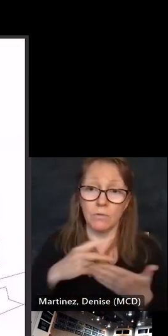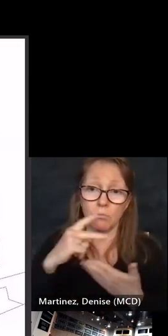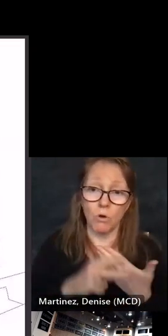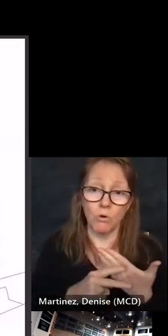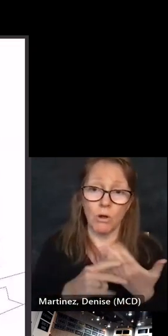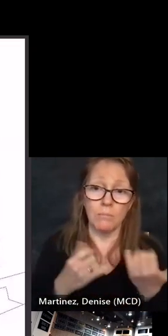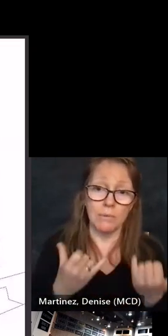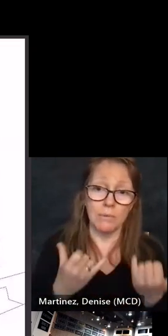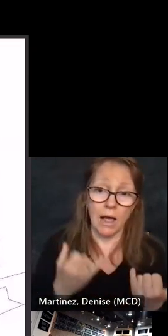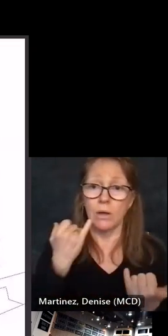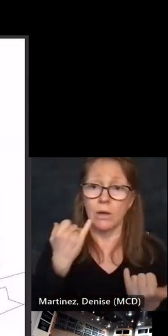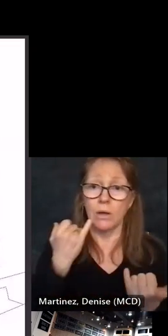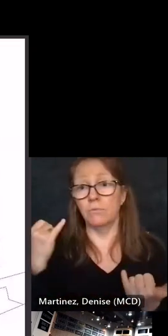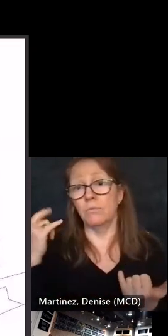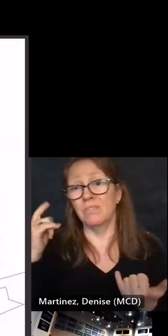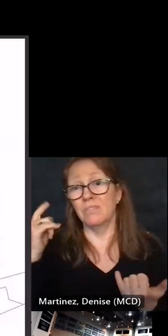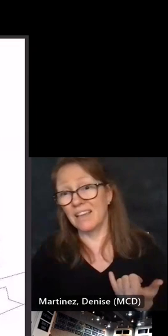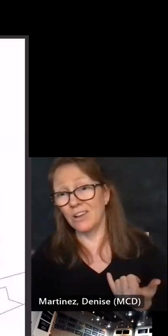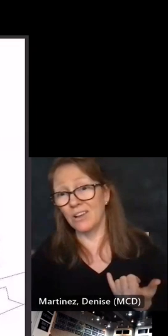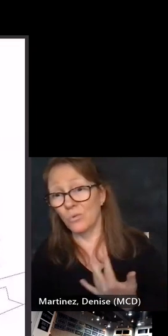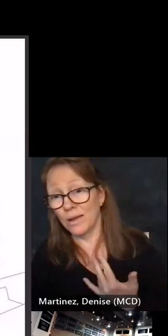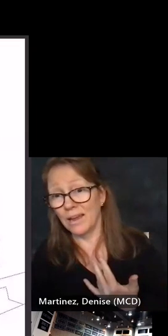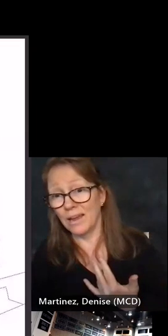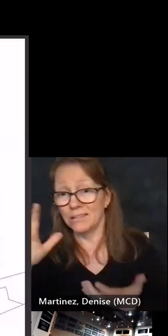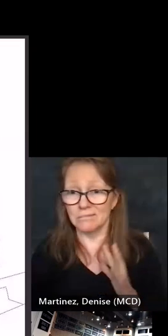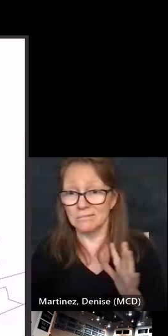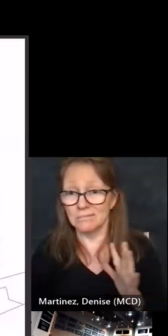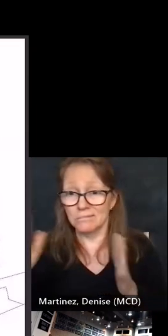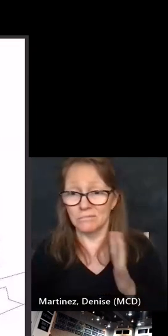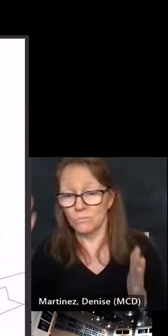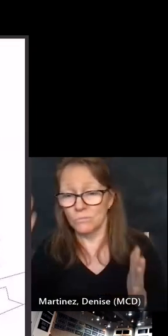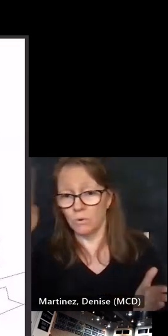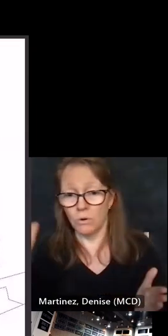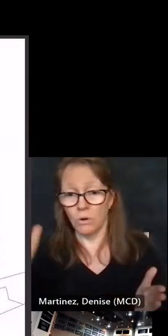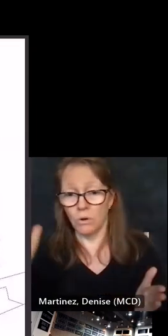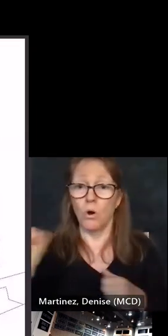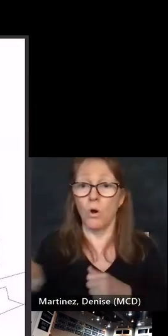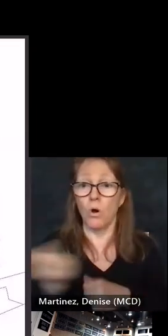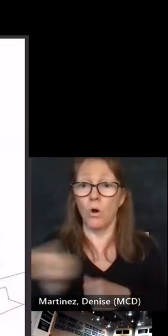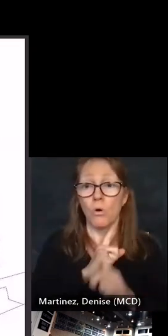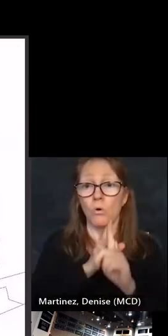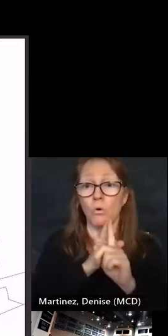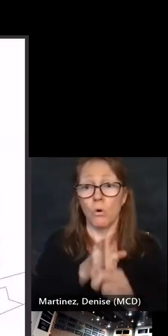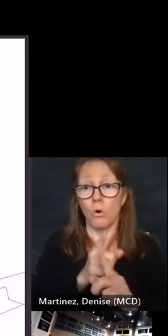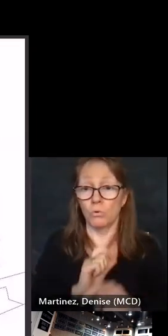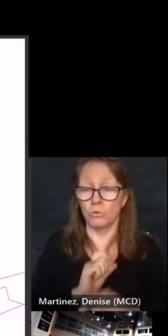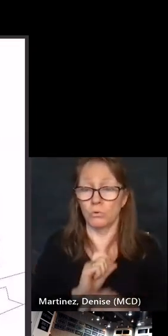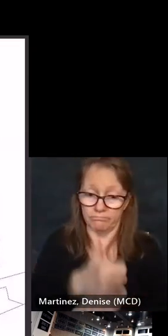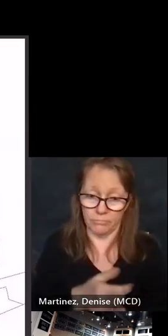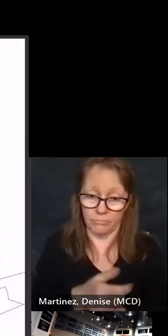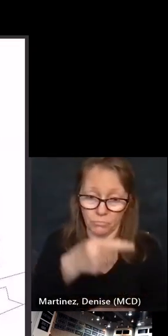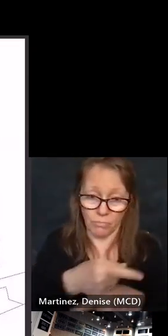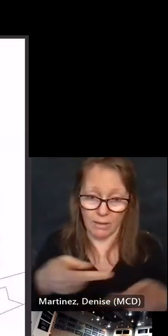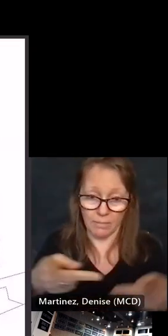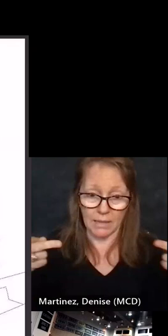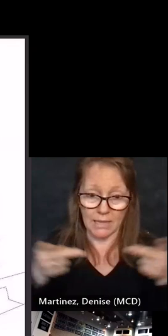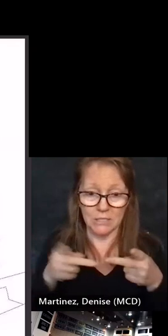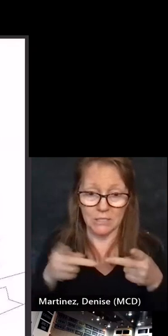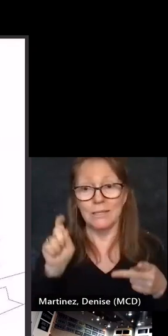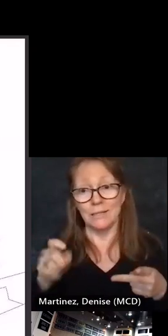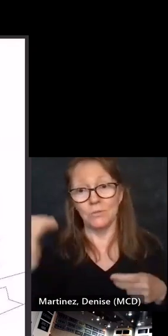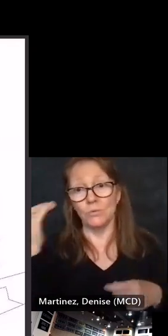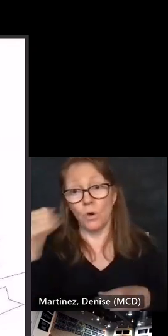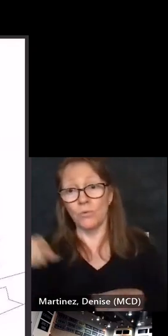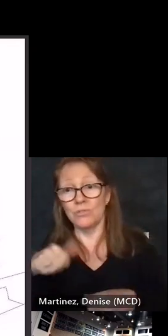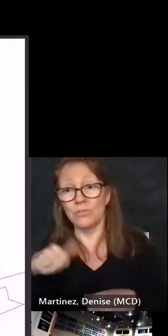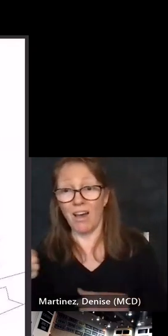wait. I think that's all. Alexander's just trying to make sure we're all trying to get to the right place. So we should all be aware that there are these other competing timelines